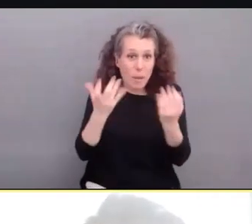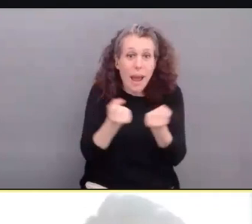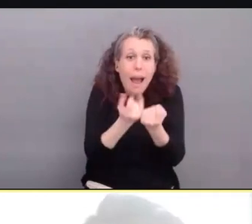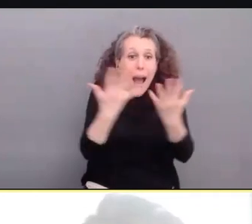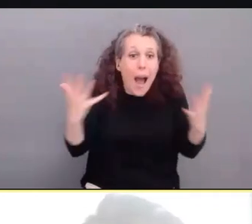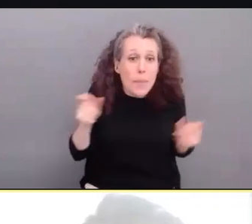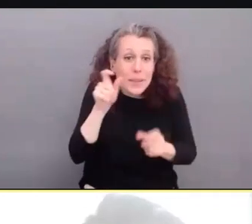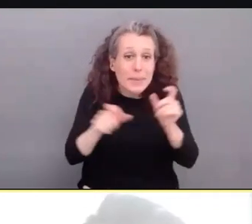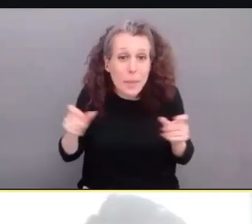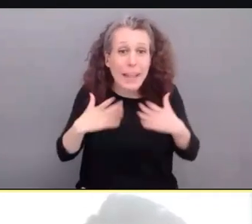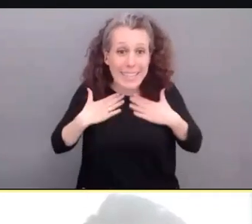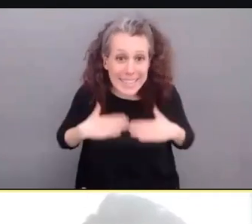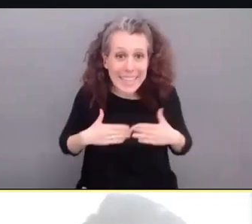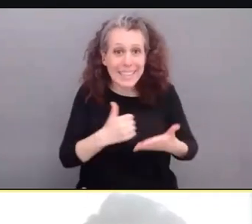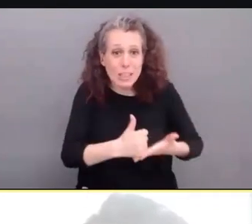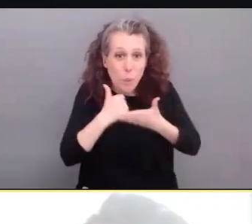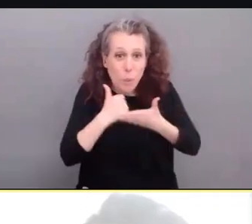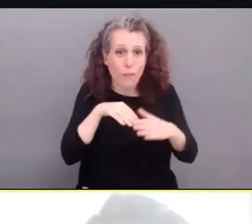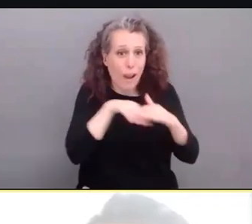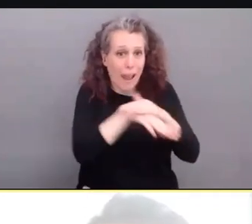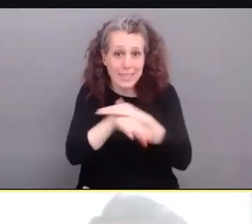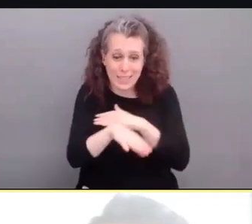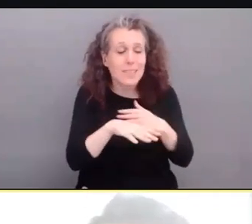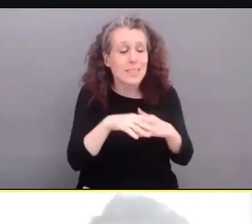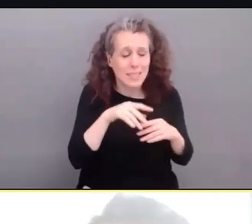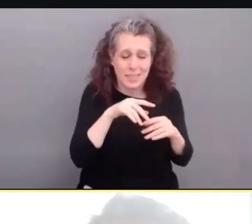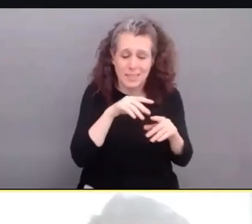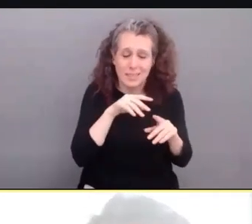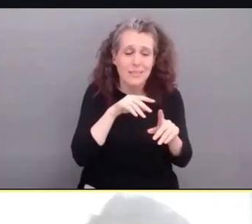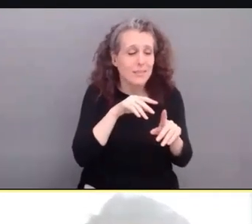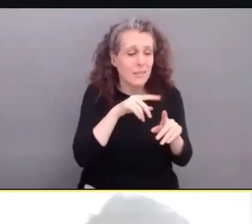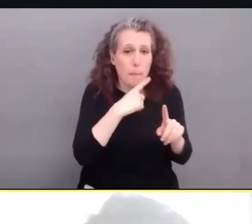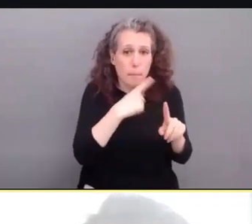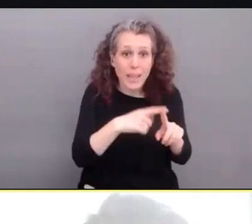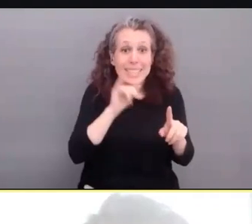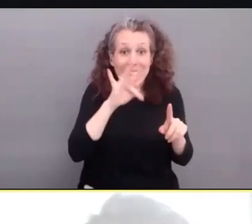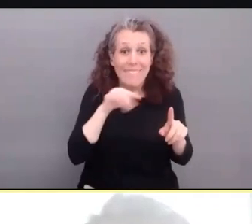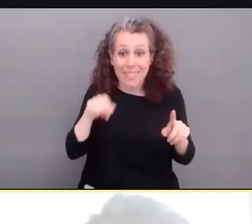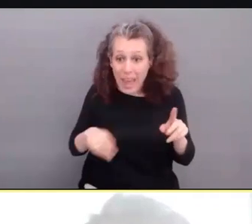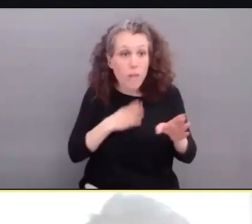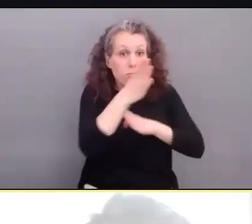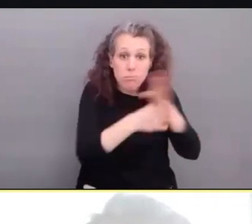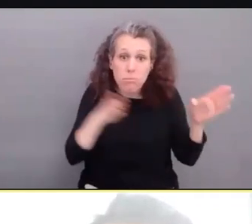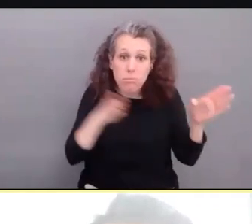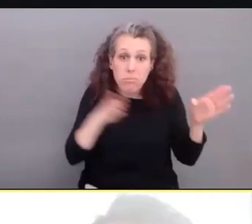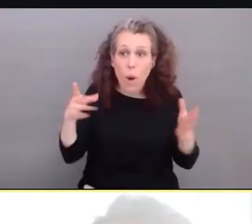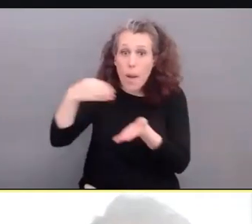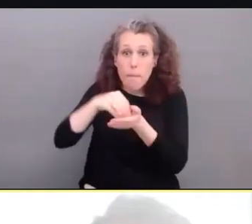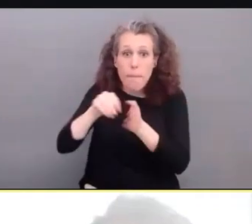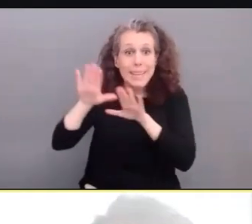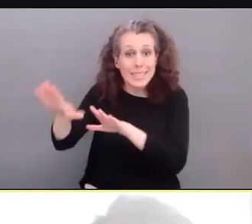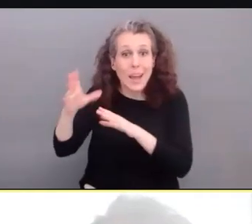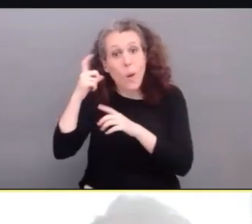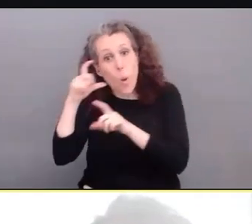with access needs there was estimated, and the contribution that they could make to the hospitality and tourism sector, and